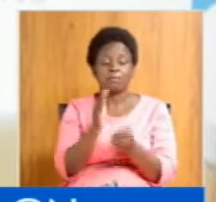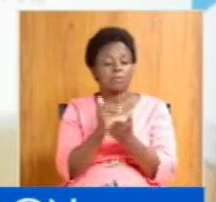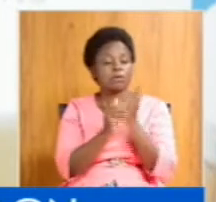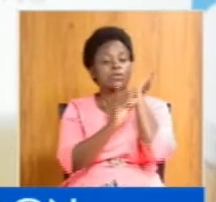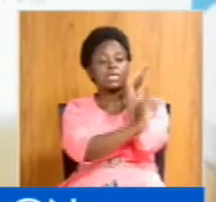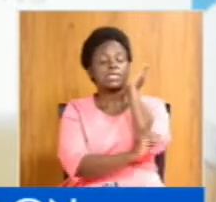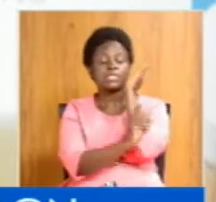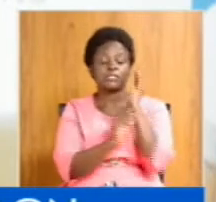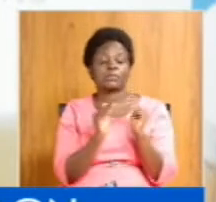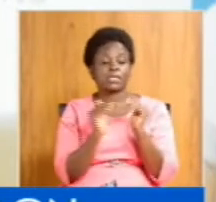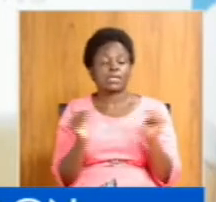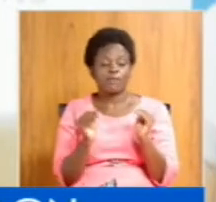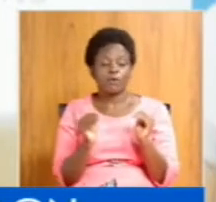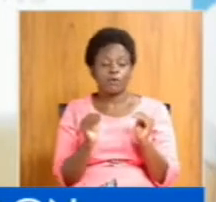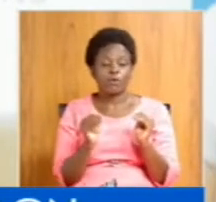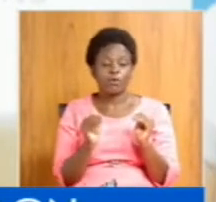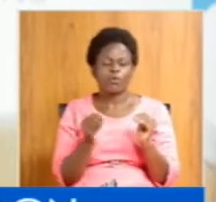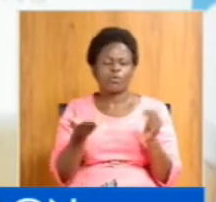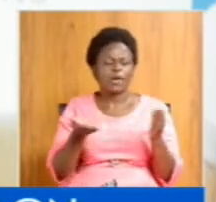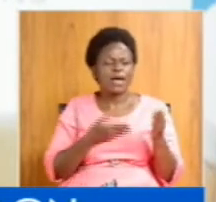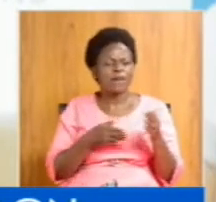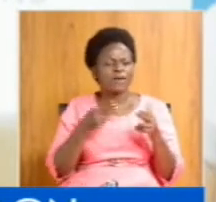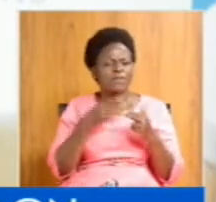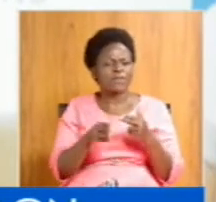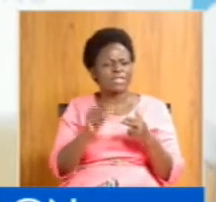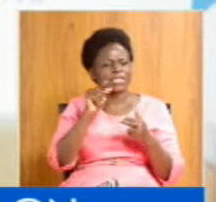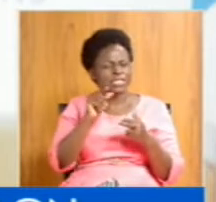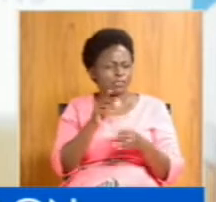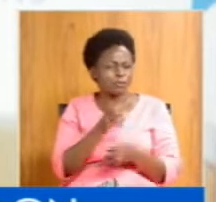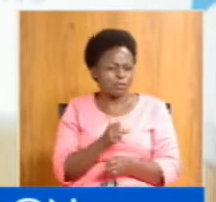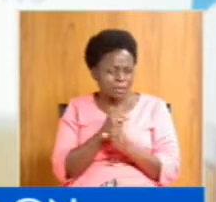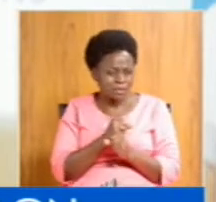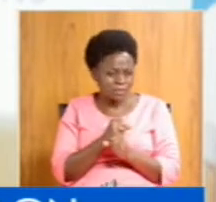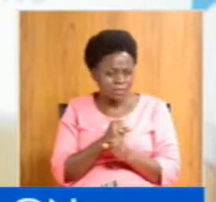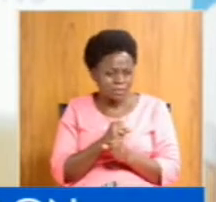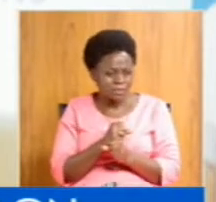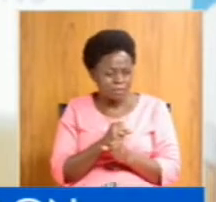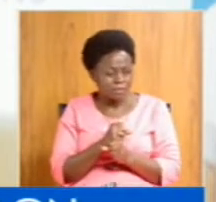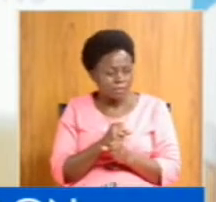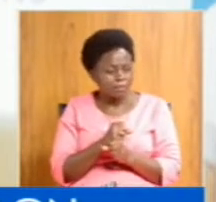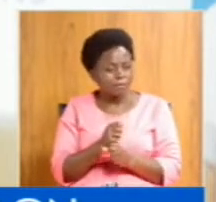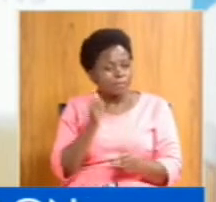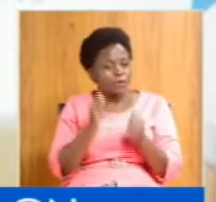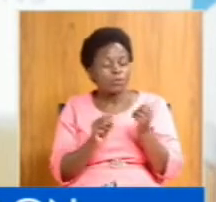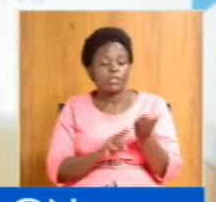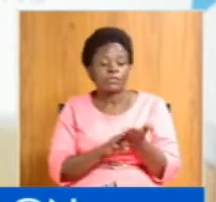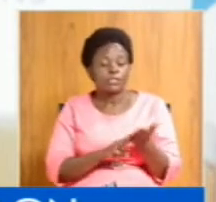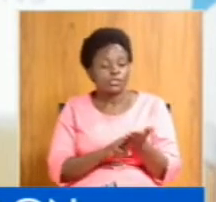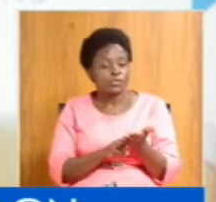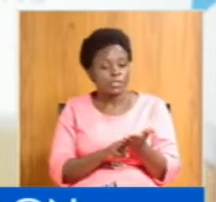at the district level, we have a very small budget that we use